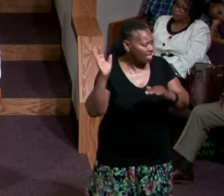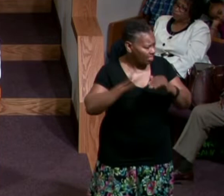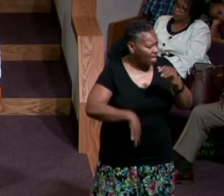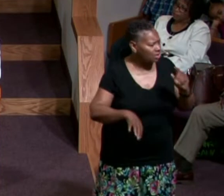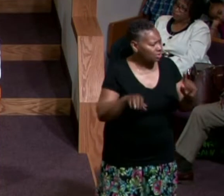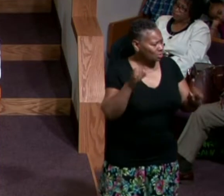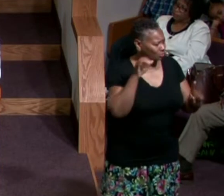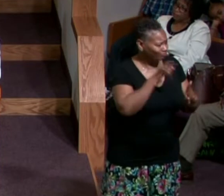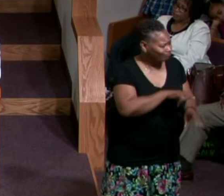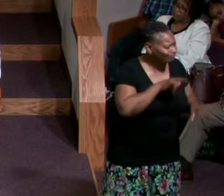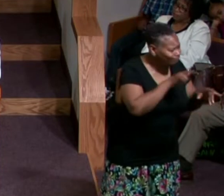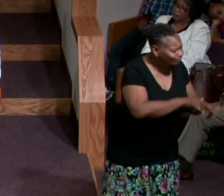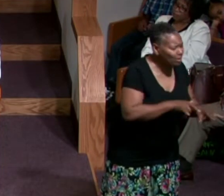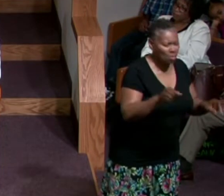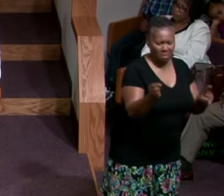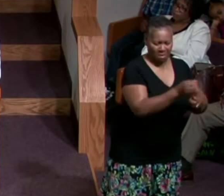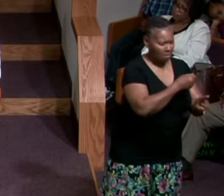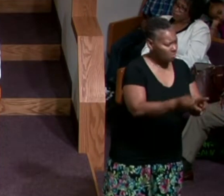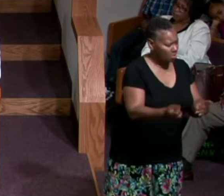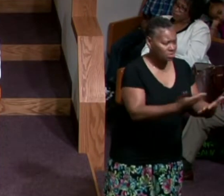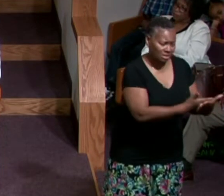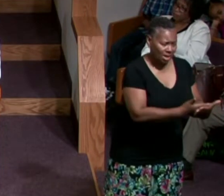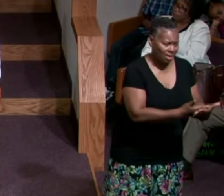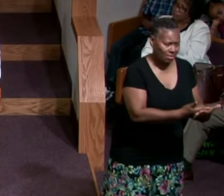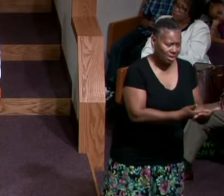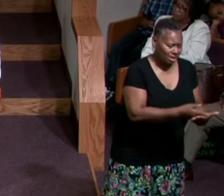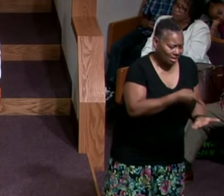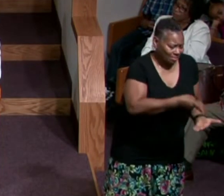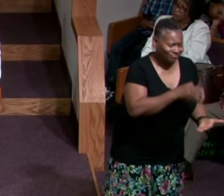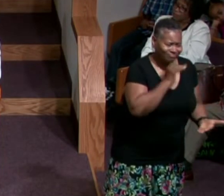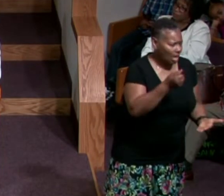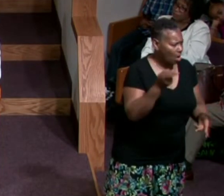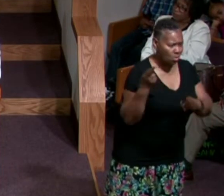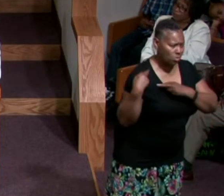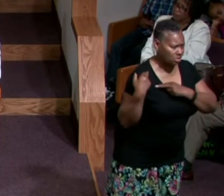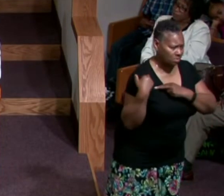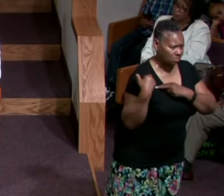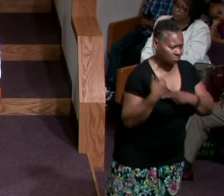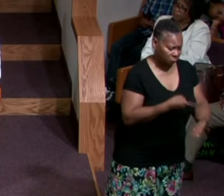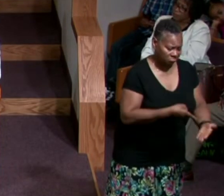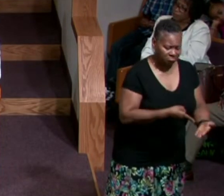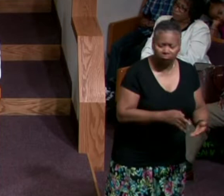child who was not responsible for who and how they was created.